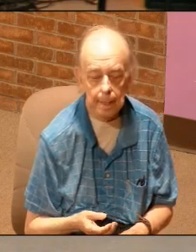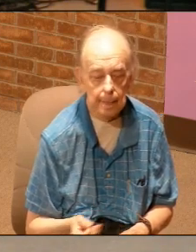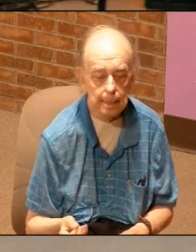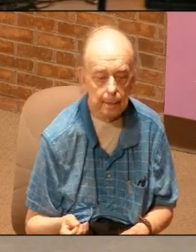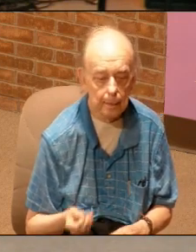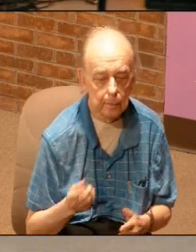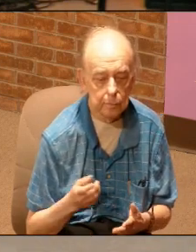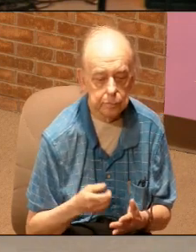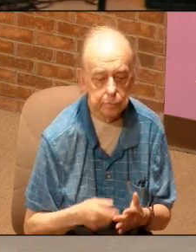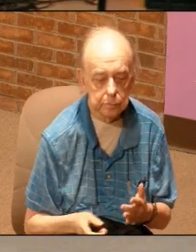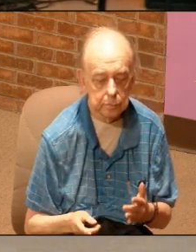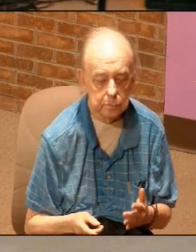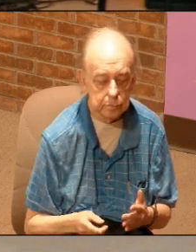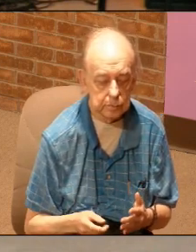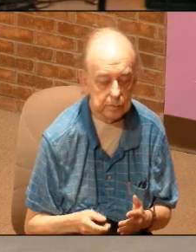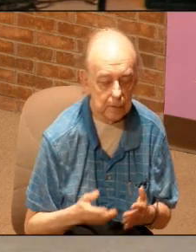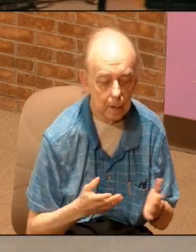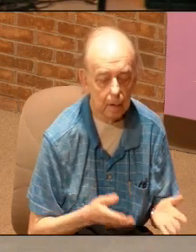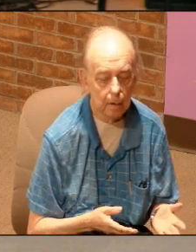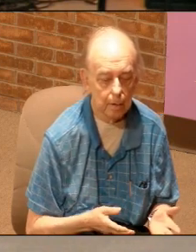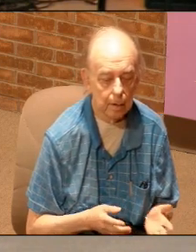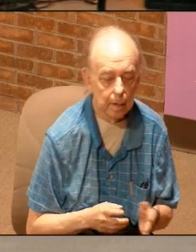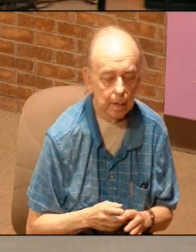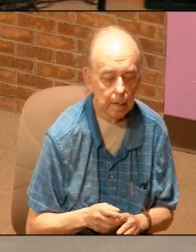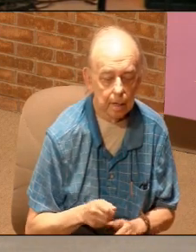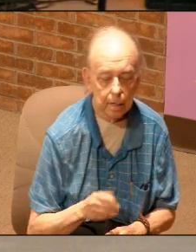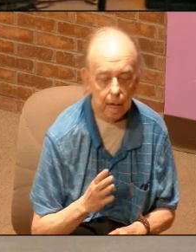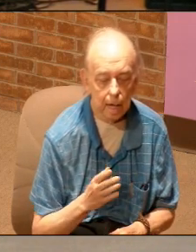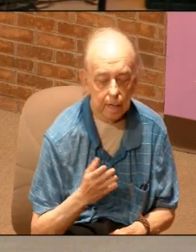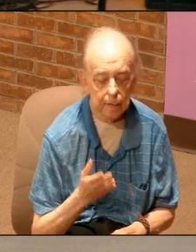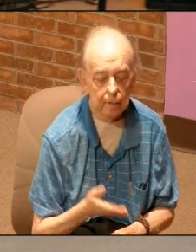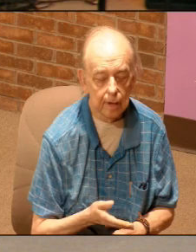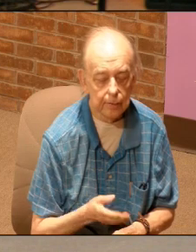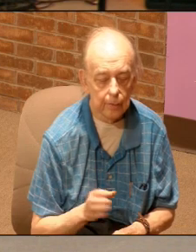or what gets the leftover is God.